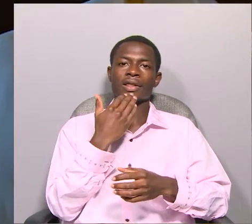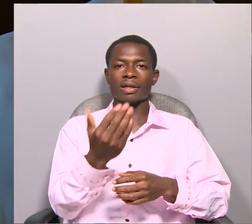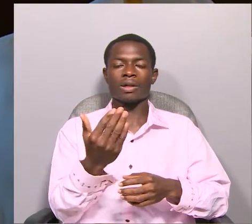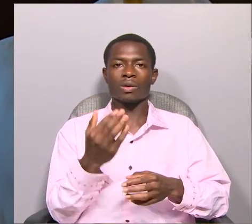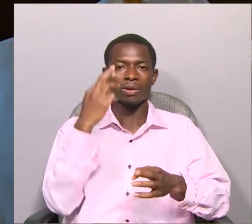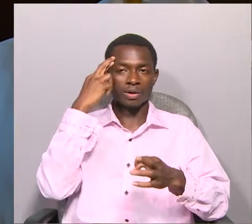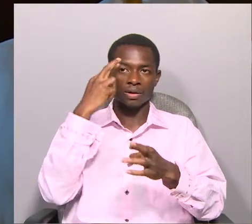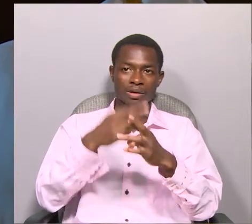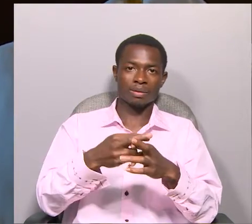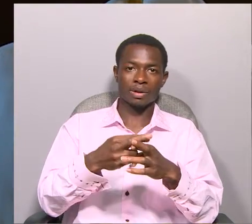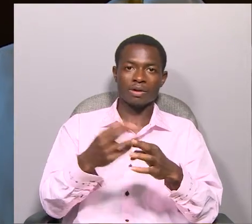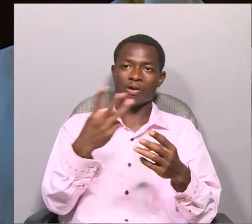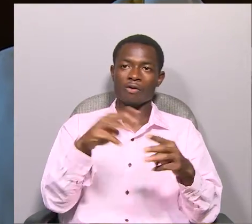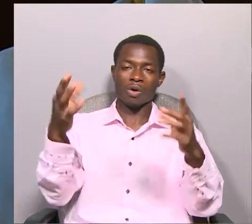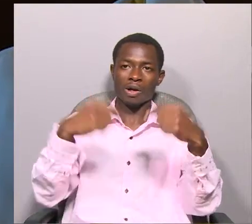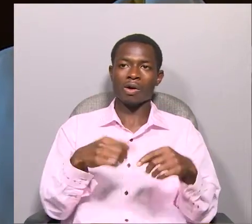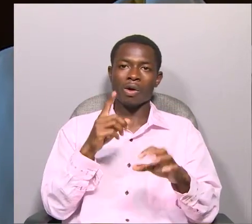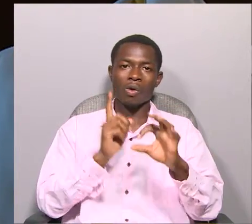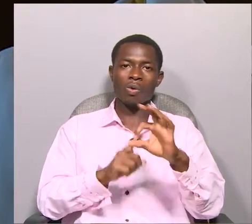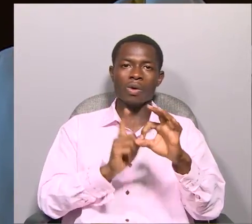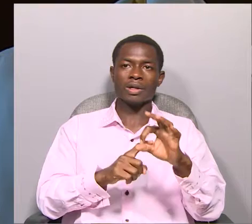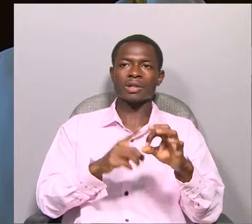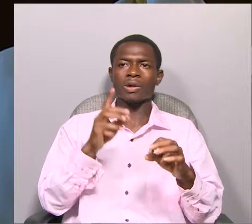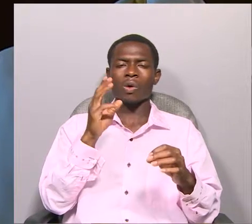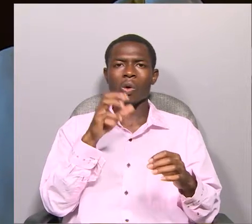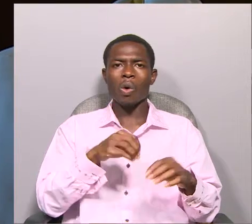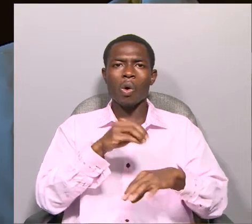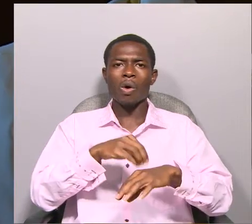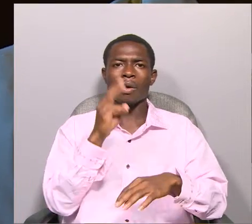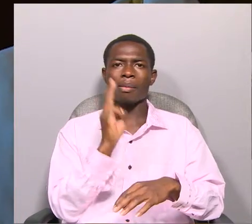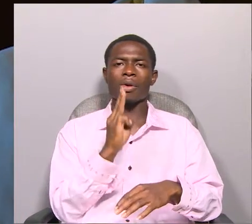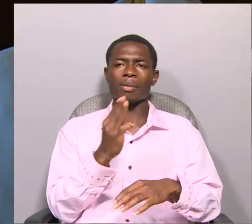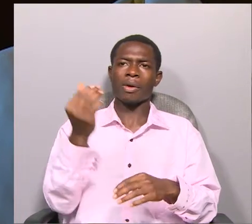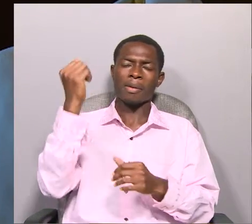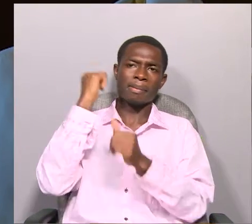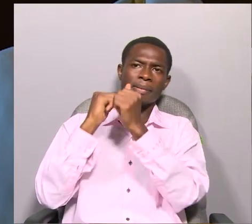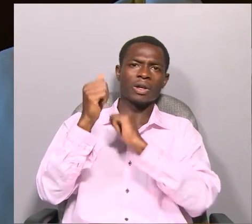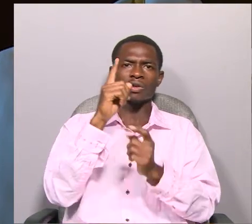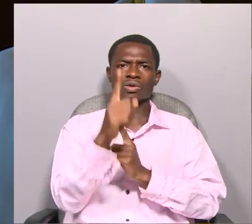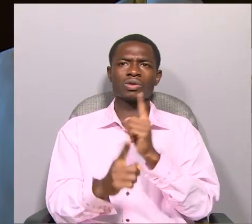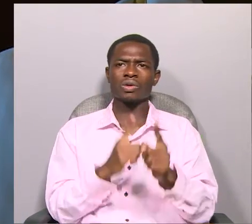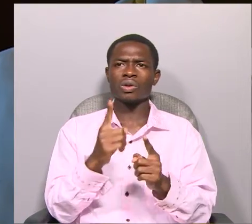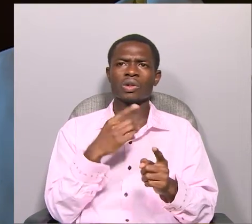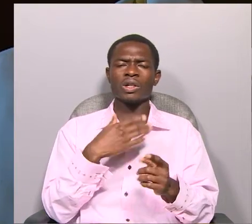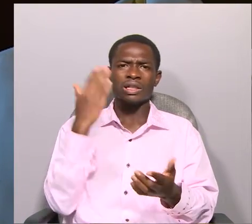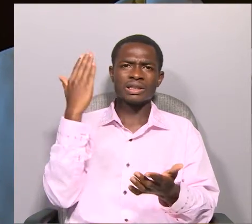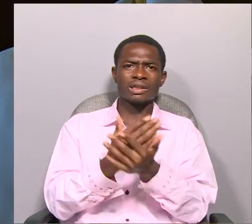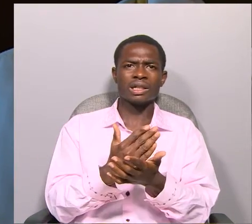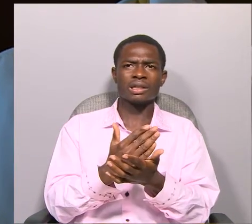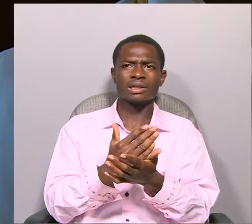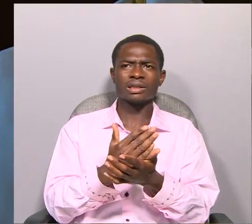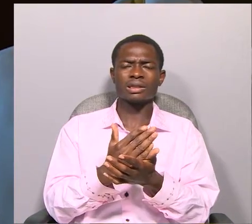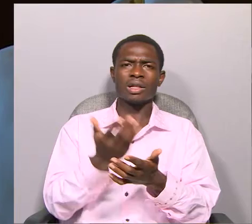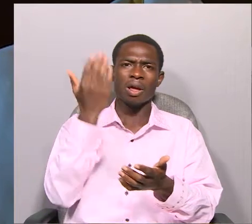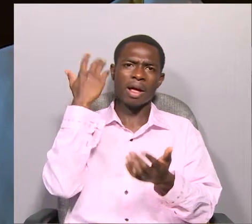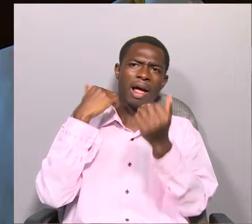Thank you, Honourable Mushowe. My question is on the issue that we have previously discussed. Since you have really,